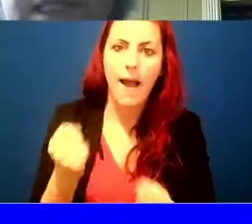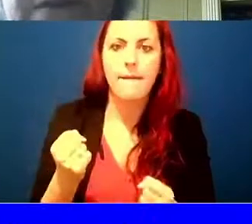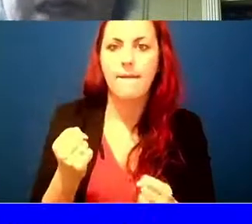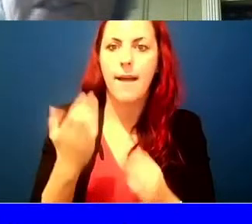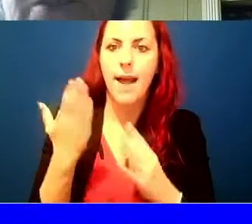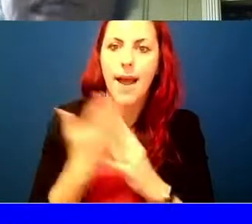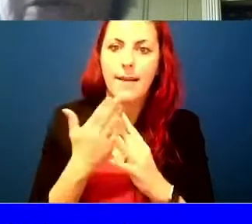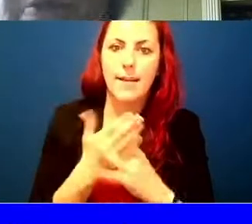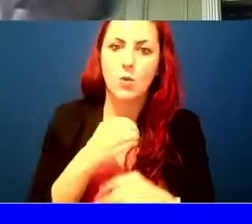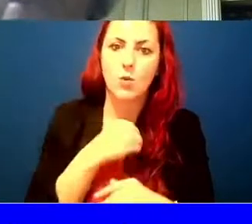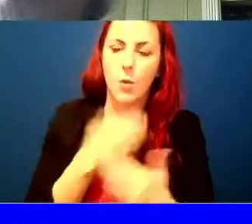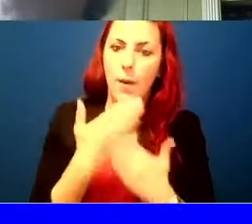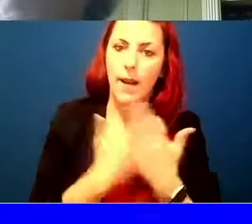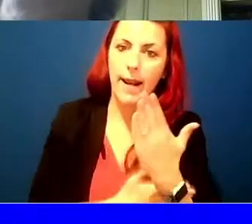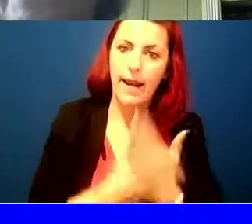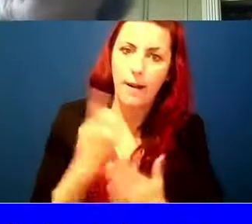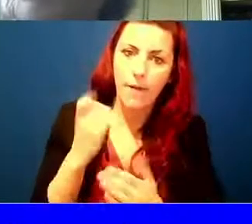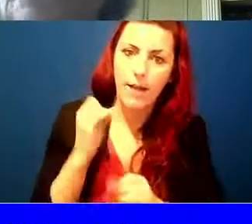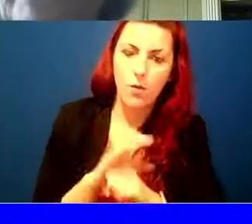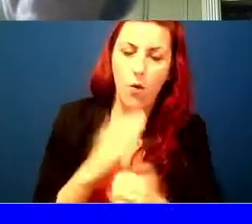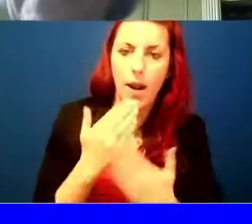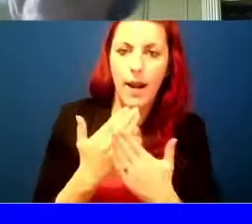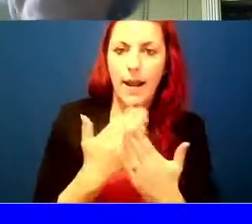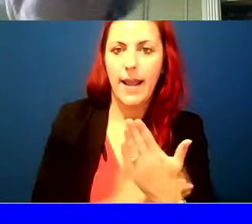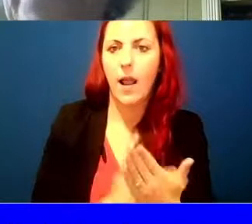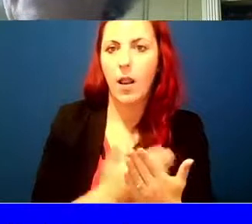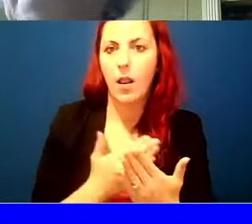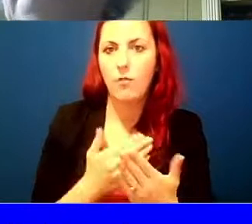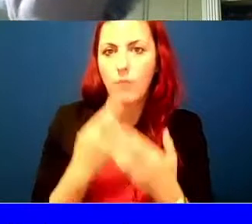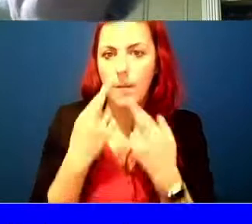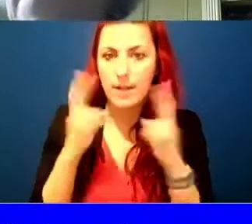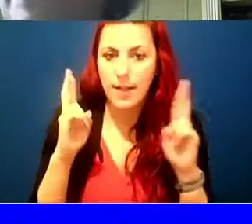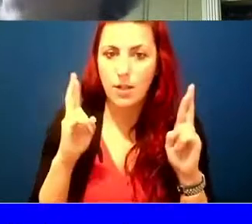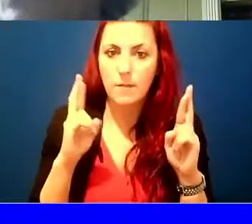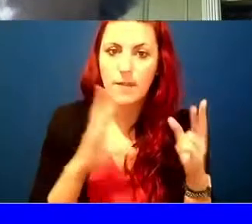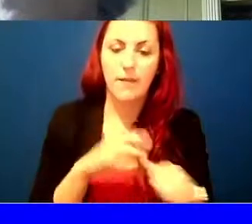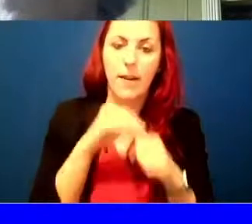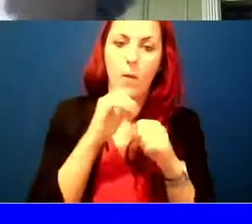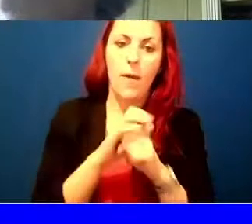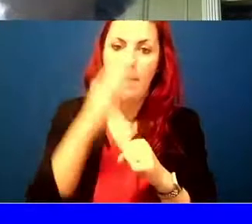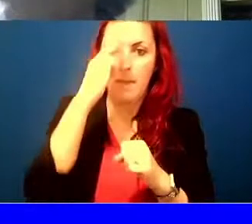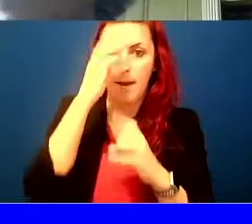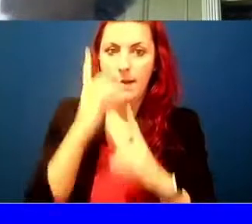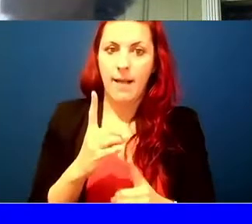access to legal advice or legal representation, except under the Mental Health Act.